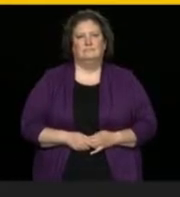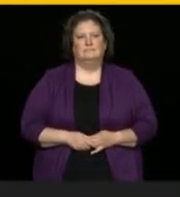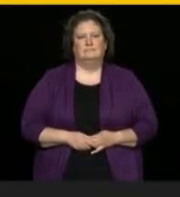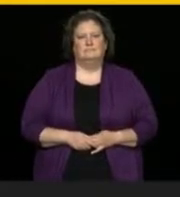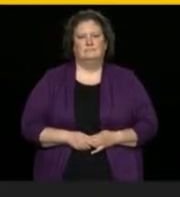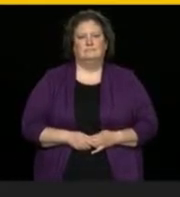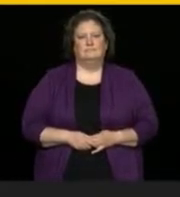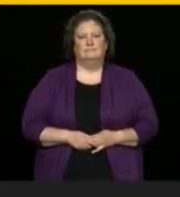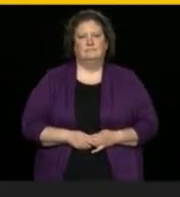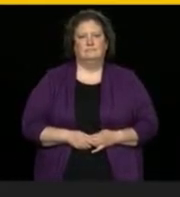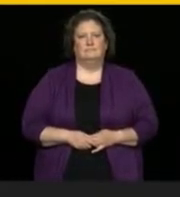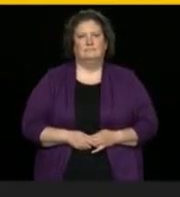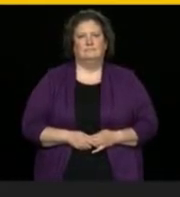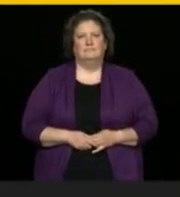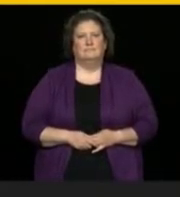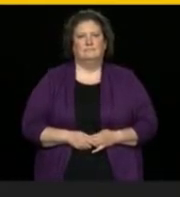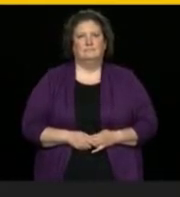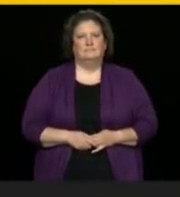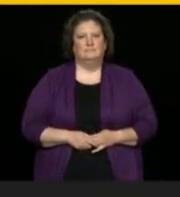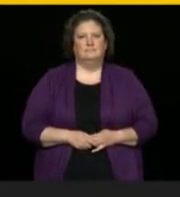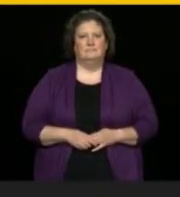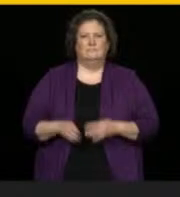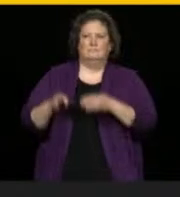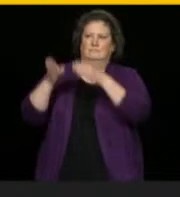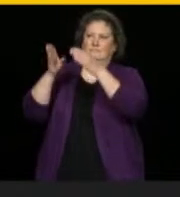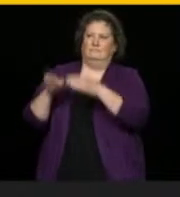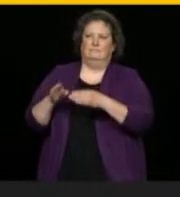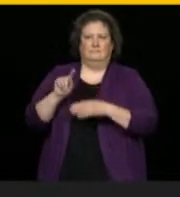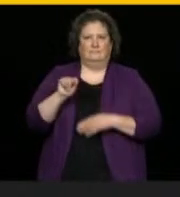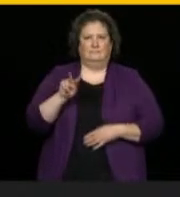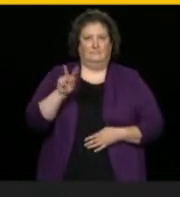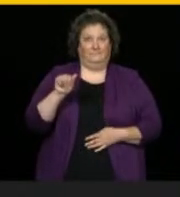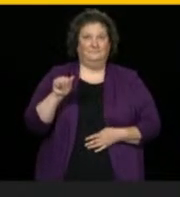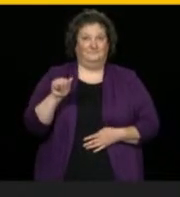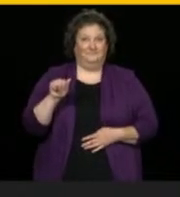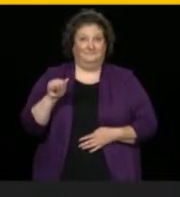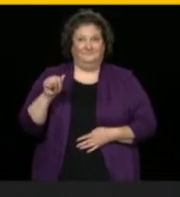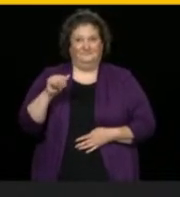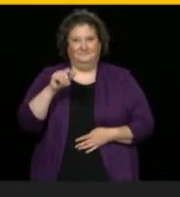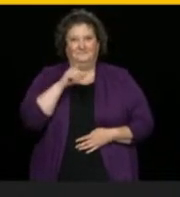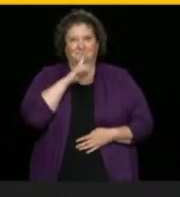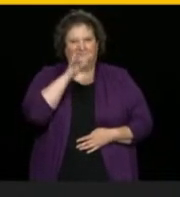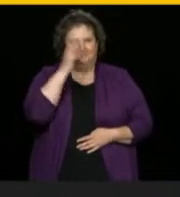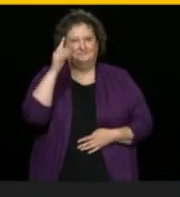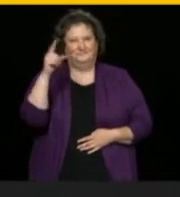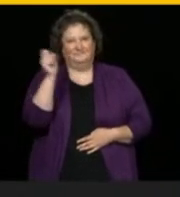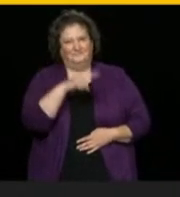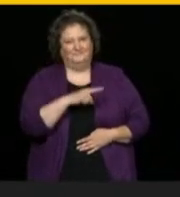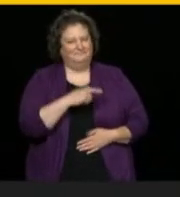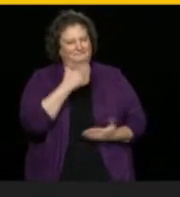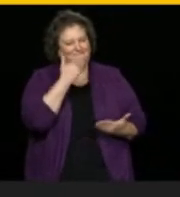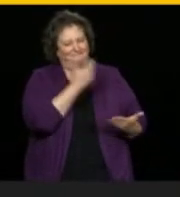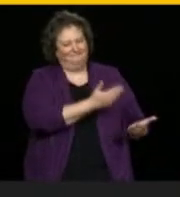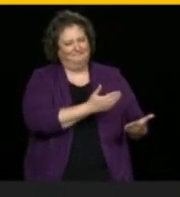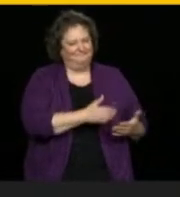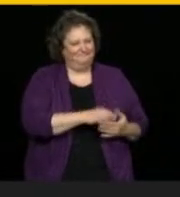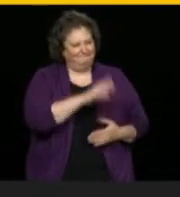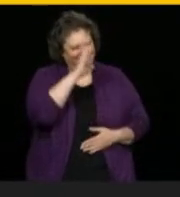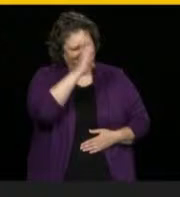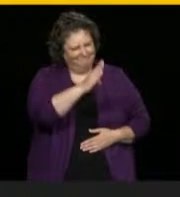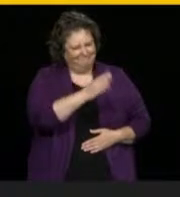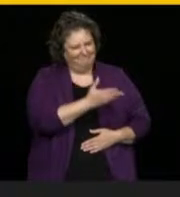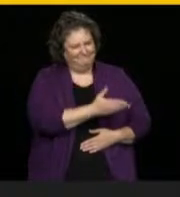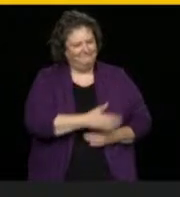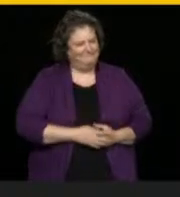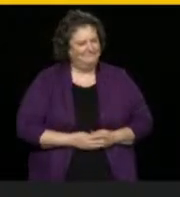Raymond Fillon, TVA. À vous. Merci. Bonjour, Monsieur le Premier Thank you. ministre. Pour Hello, poursuivre sur la Mr. même Prime veine que Minister. ma collègue Marley, on sait déjà que